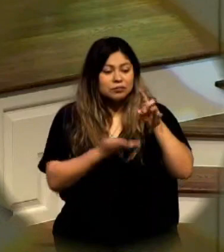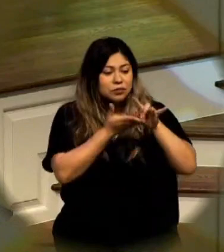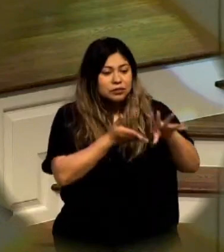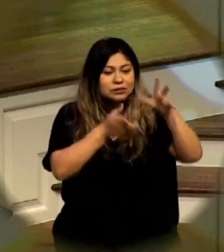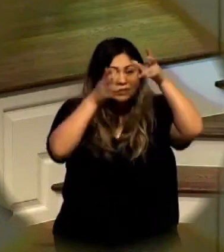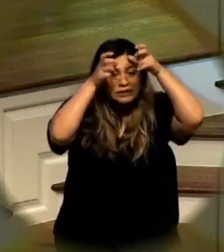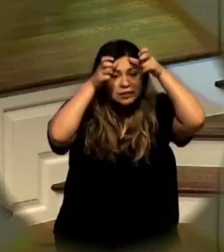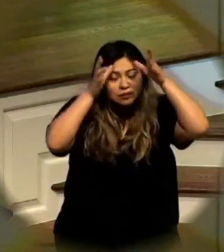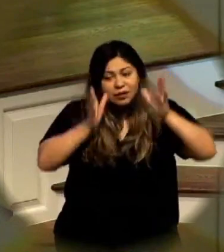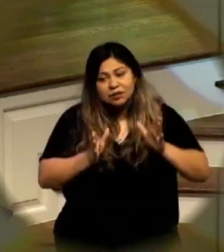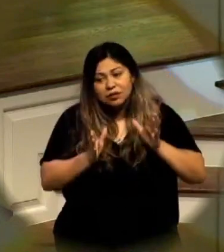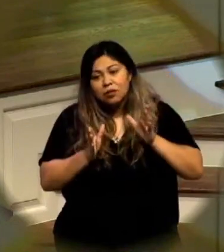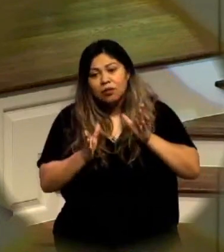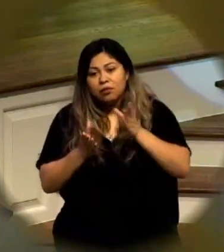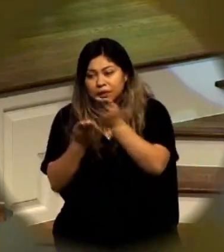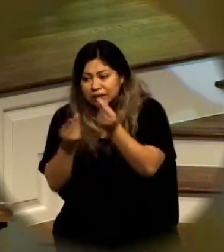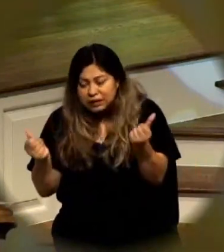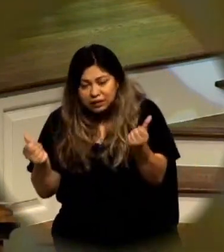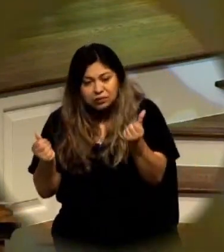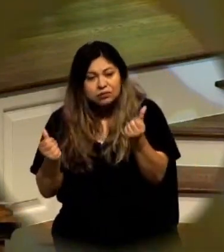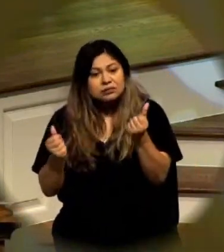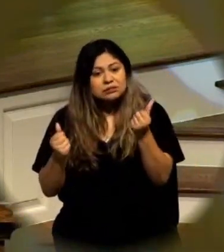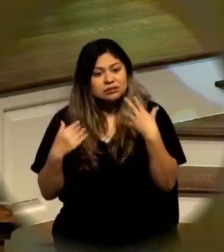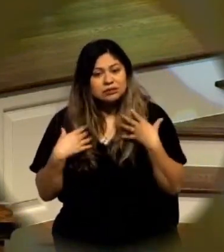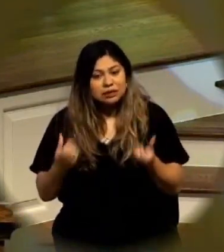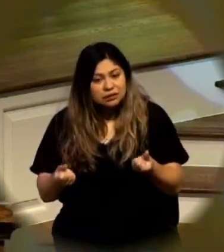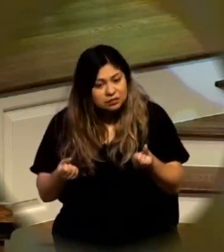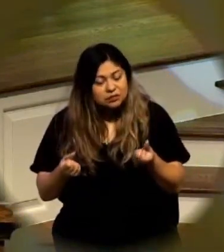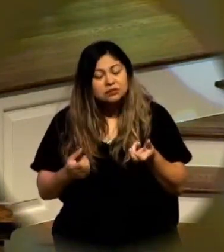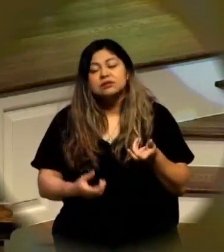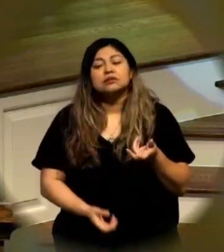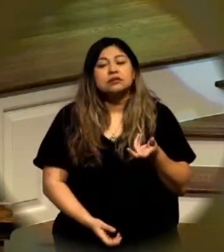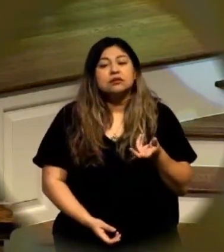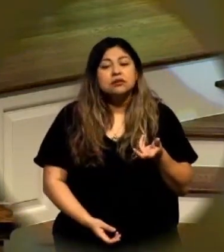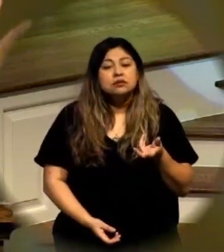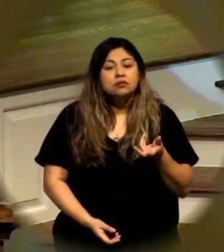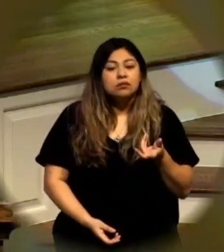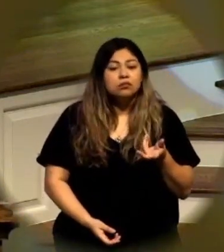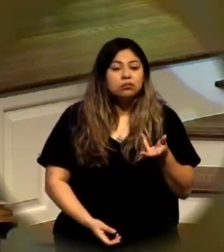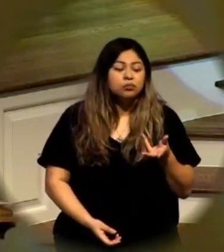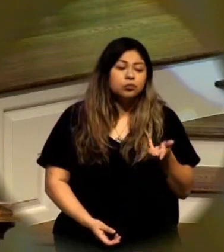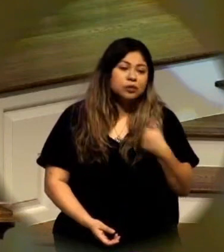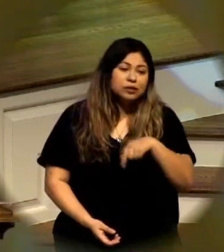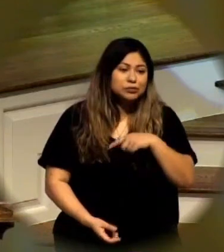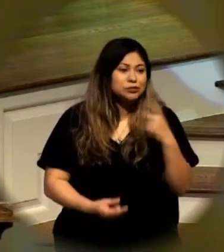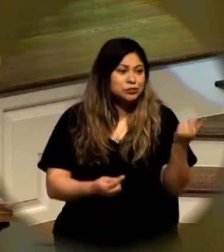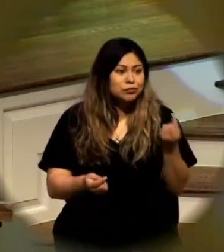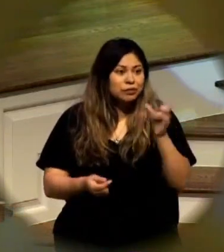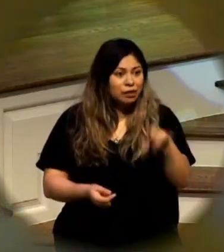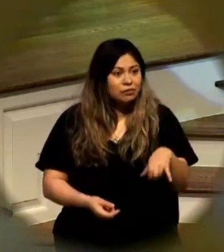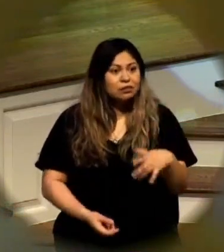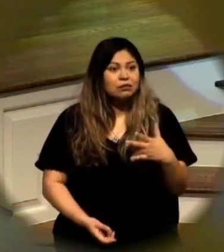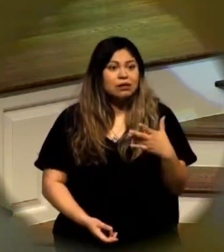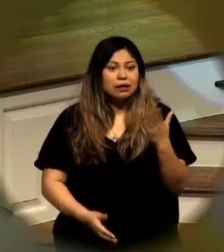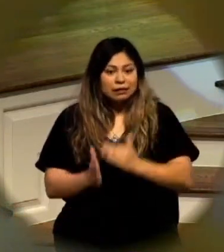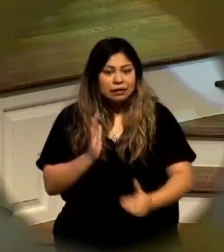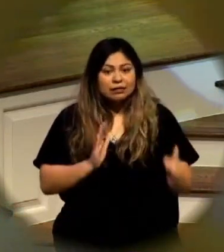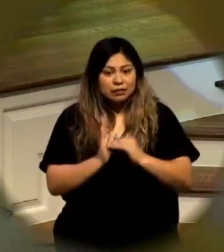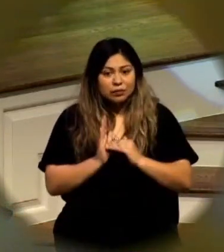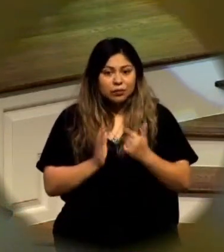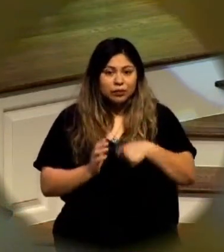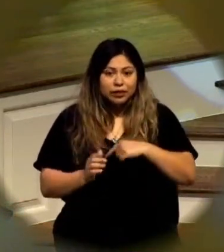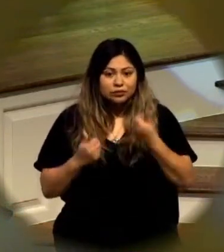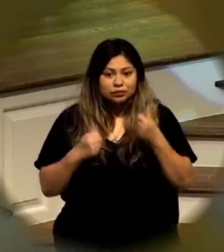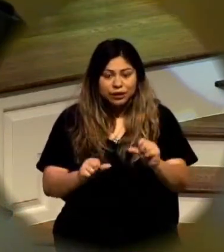sick. Maybe they were wondering who was the best at drawing a crowd. We do this, don't we? We are constantly trying to figure out who is the best at what.